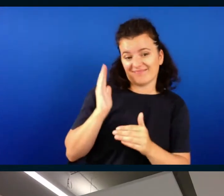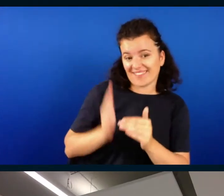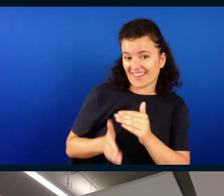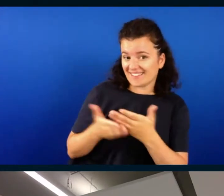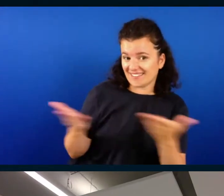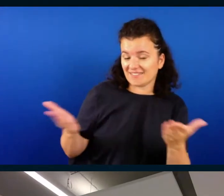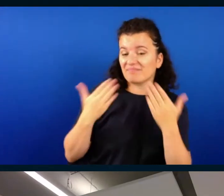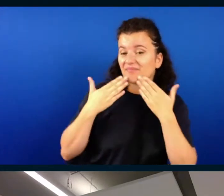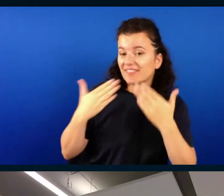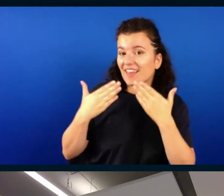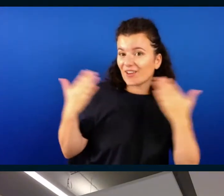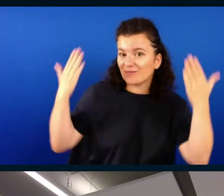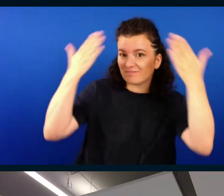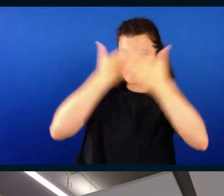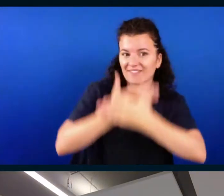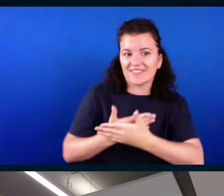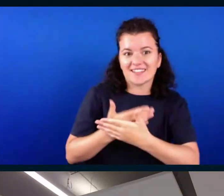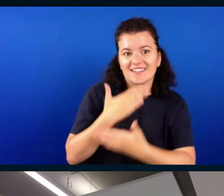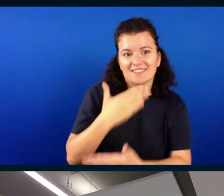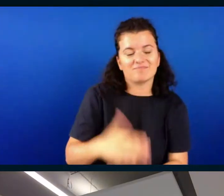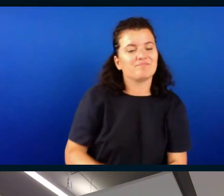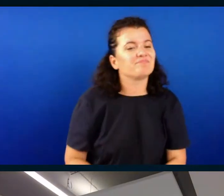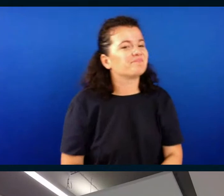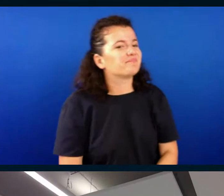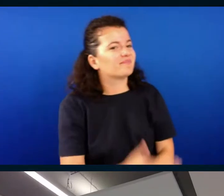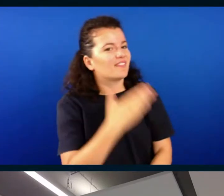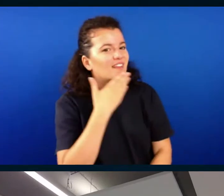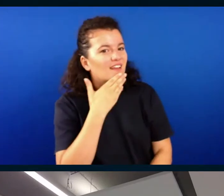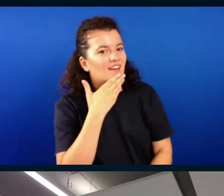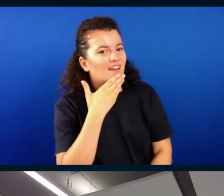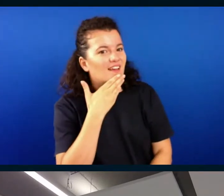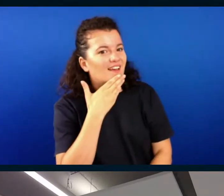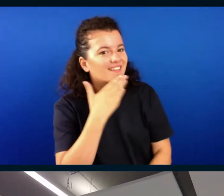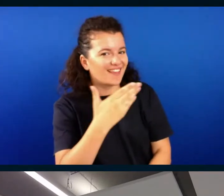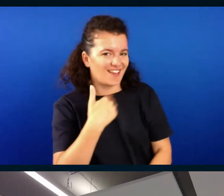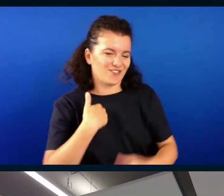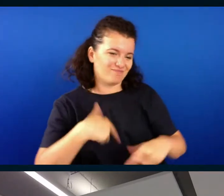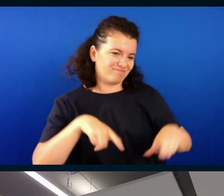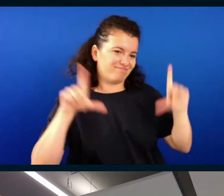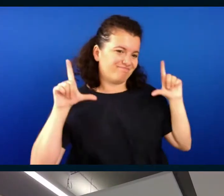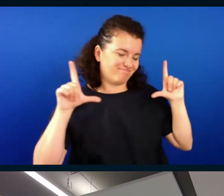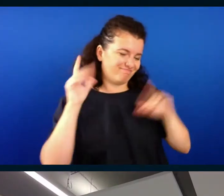much. Thank you very Yeah. much. Yeah. Thank you very much for giving me this opportunity.